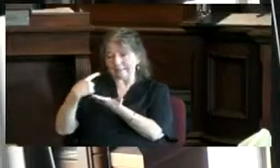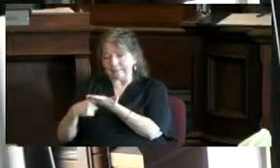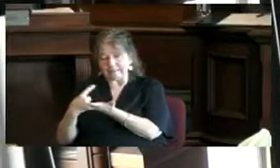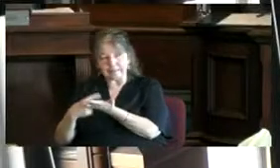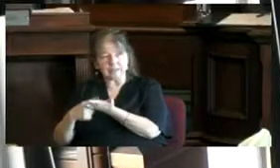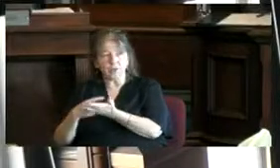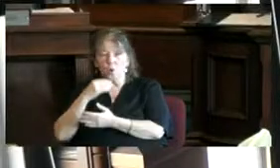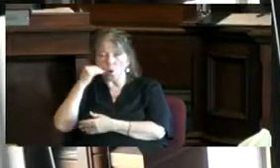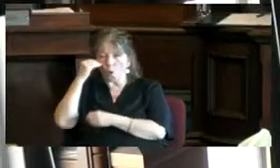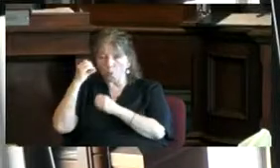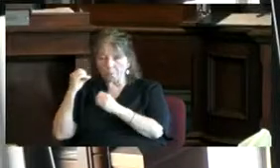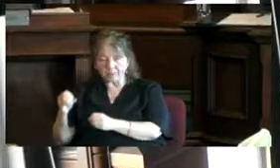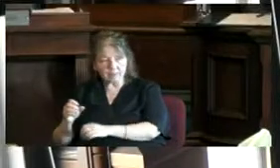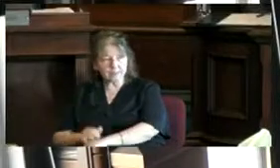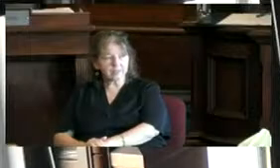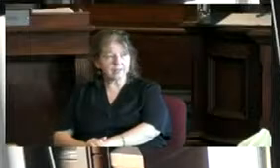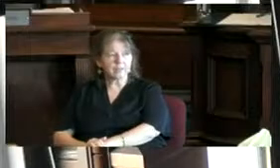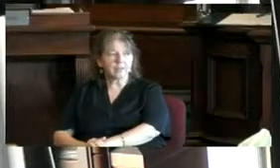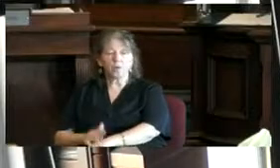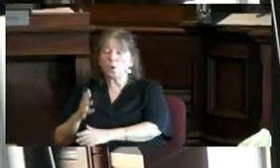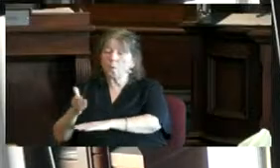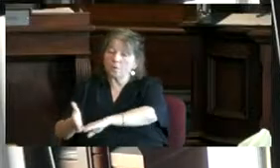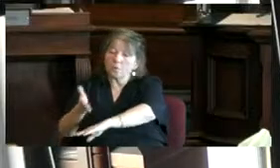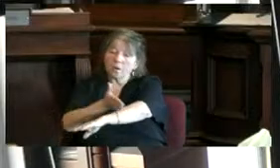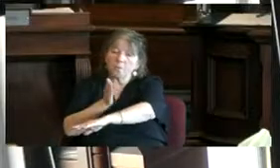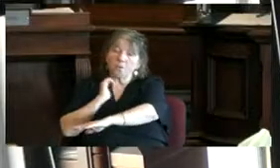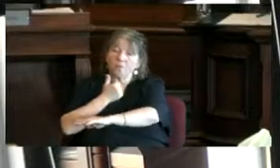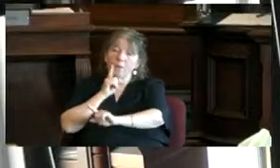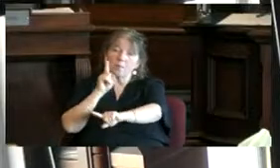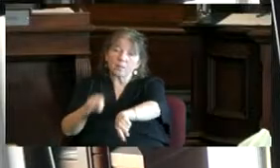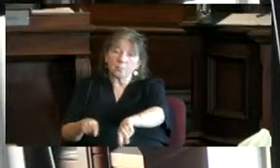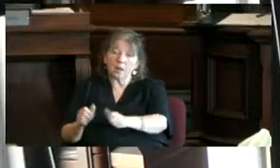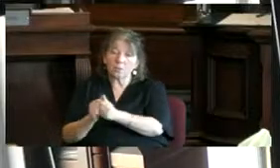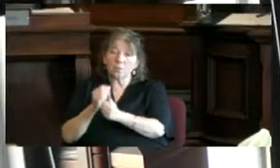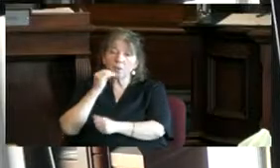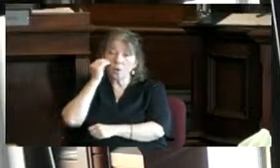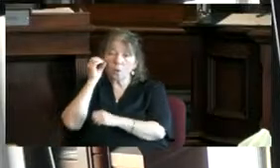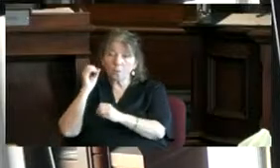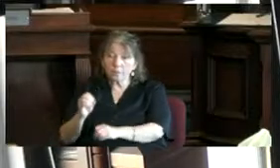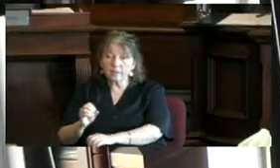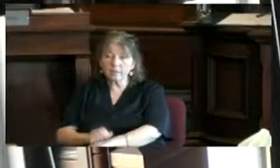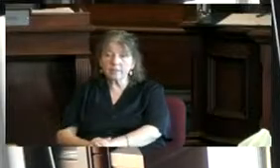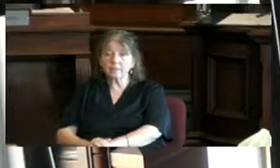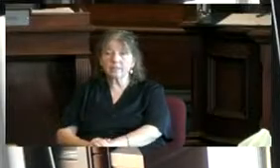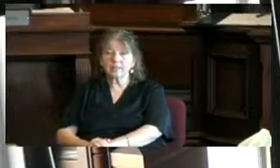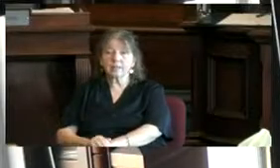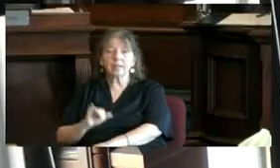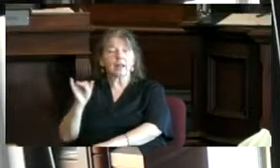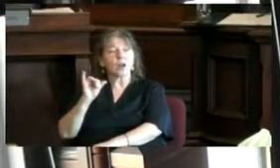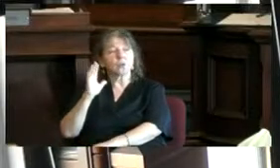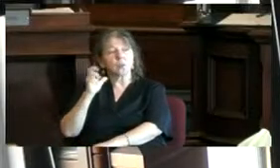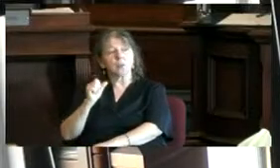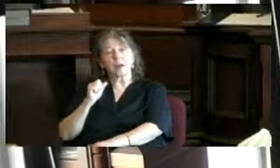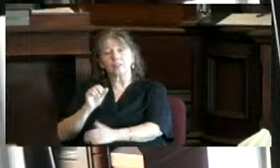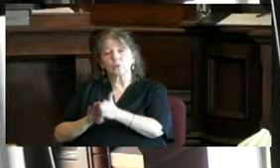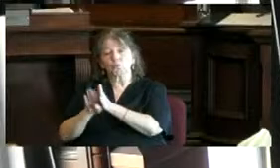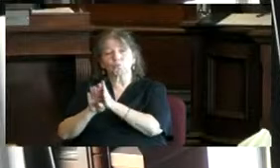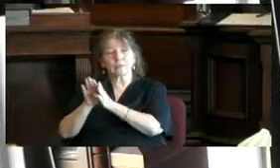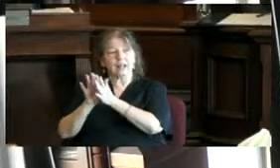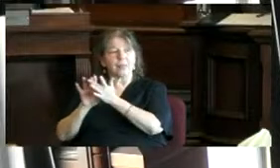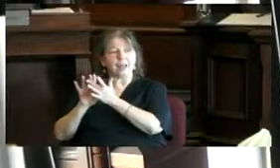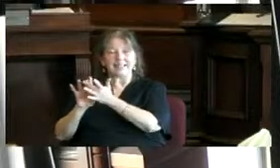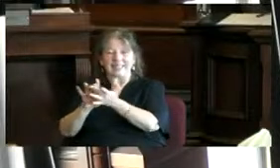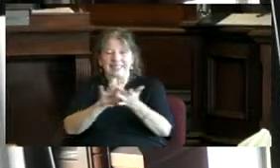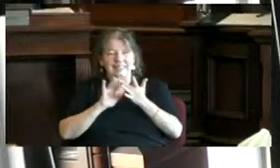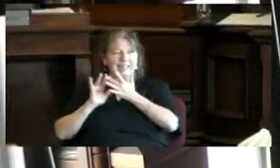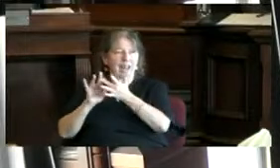homelessness, continue to improve our effective homeless response systems, and then continue to build that network that I mentioned earlier that's